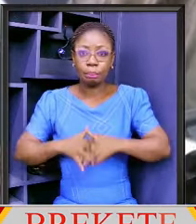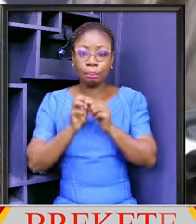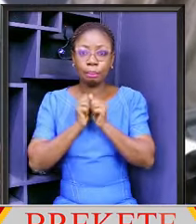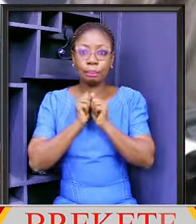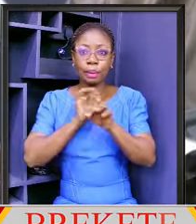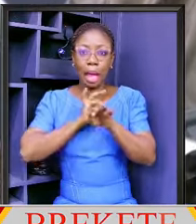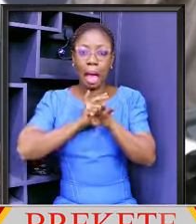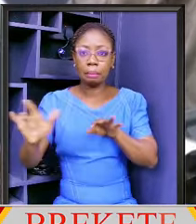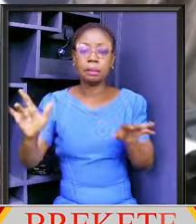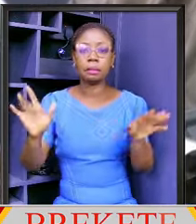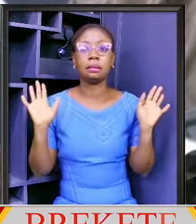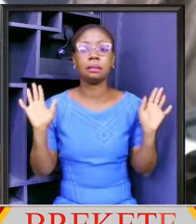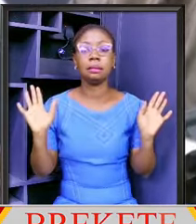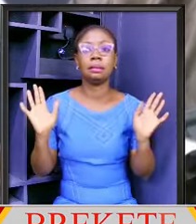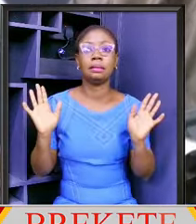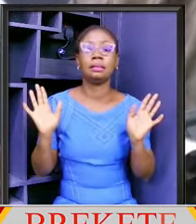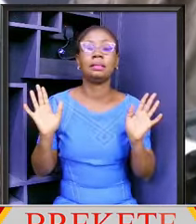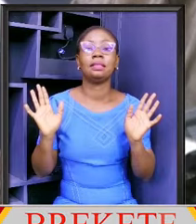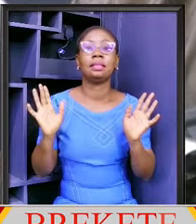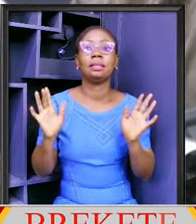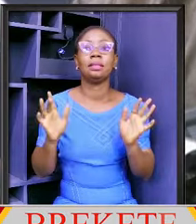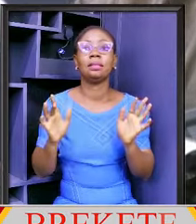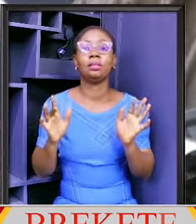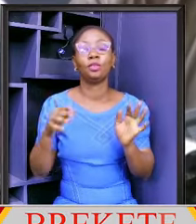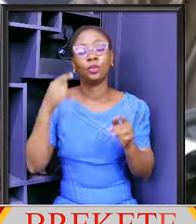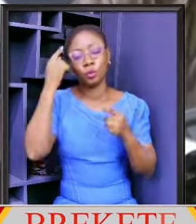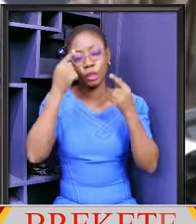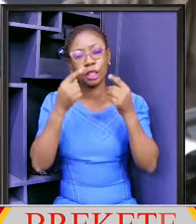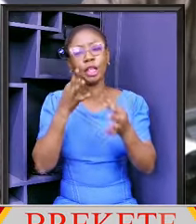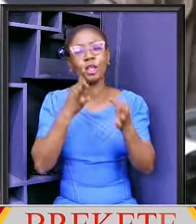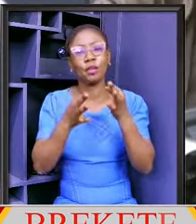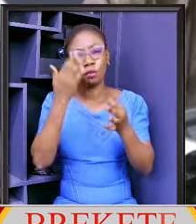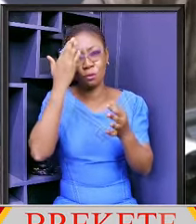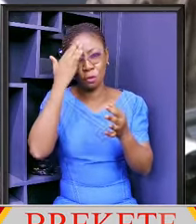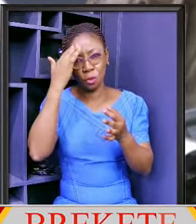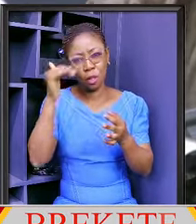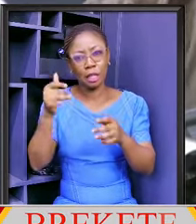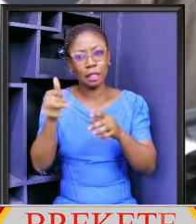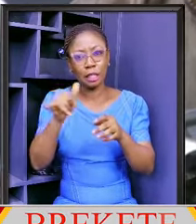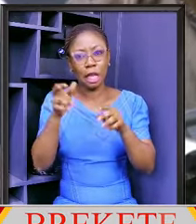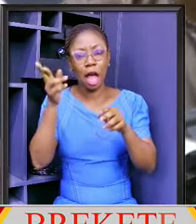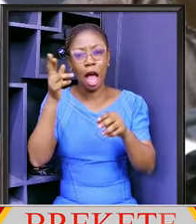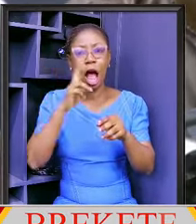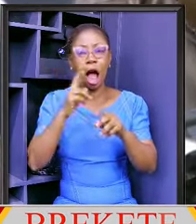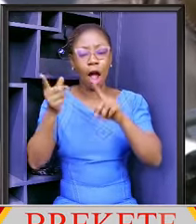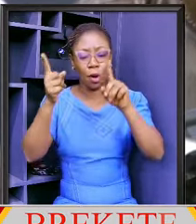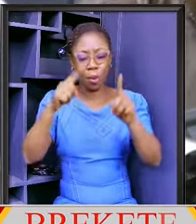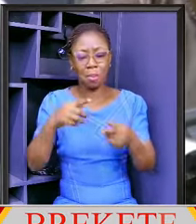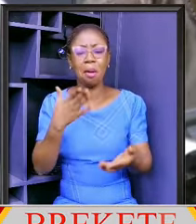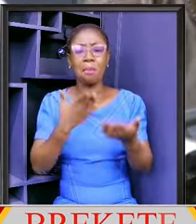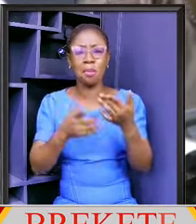This kind of one, to say you know, say then they know. They come. Go just put poison inside the food.